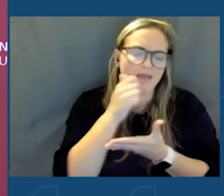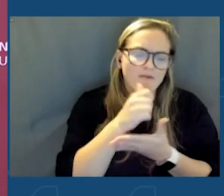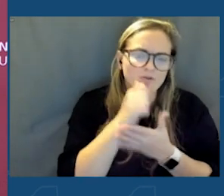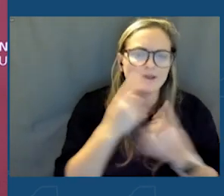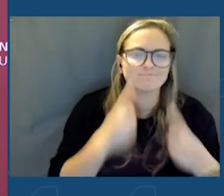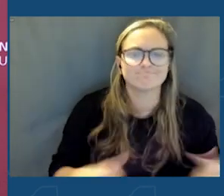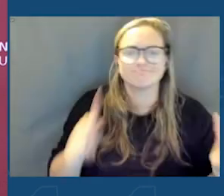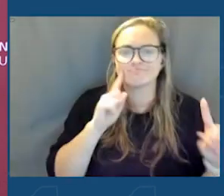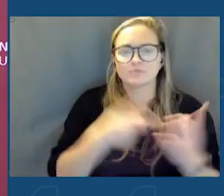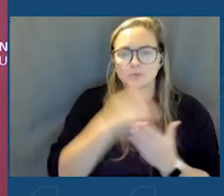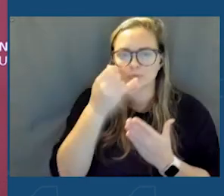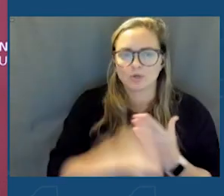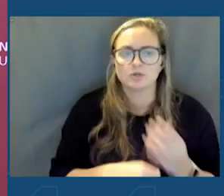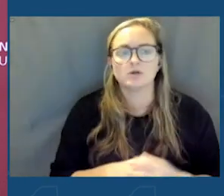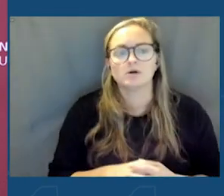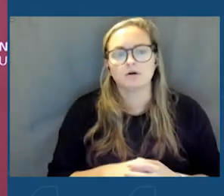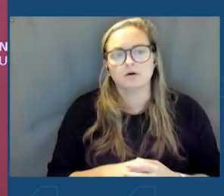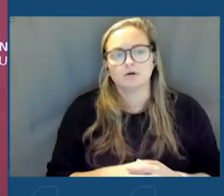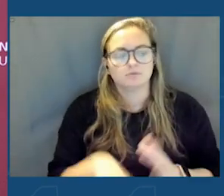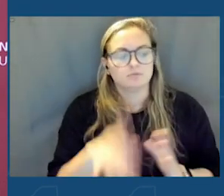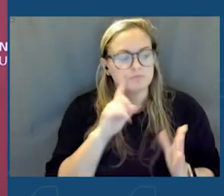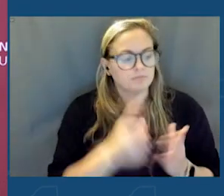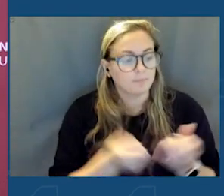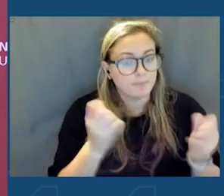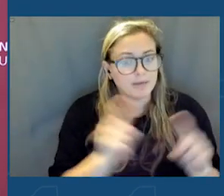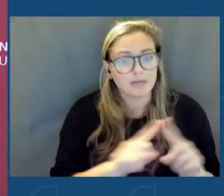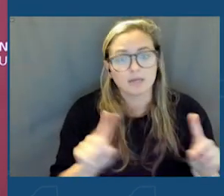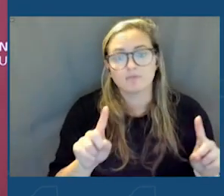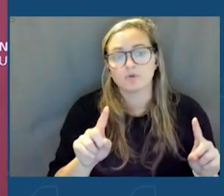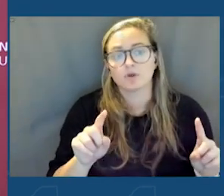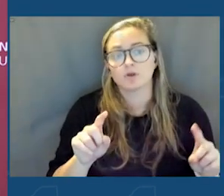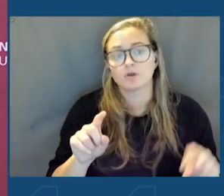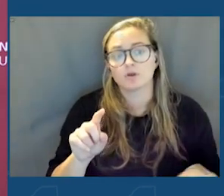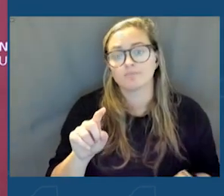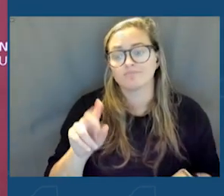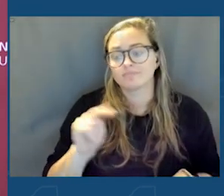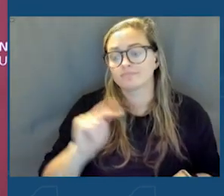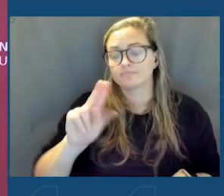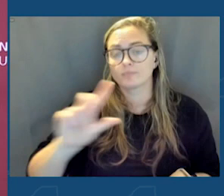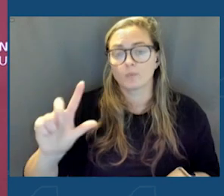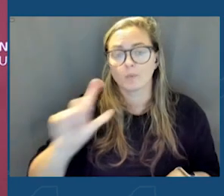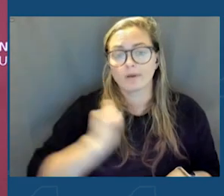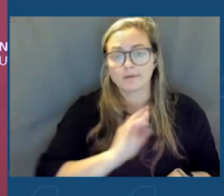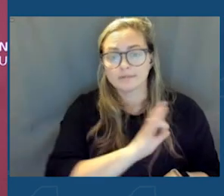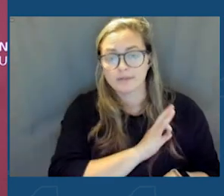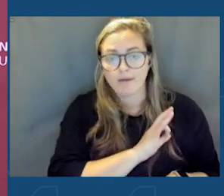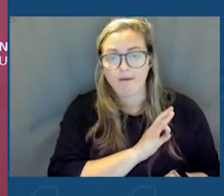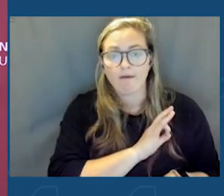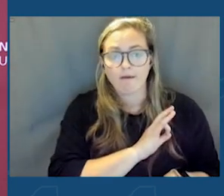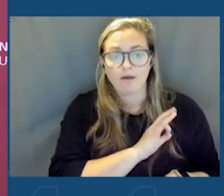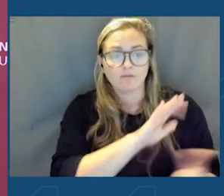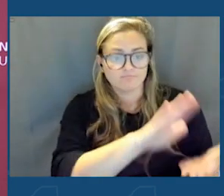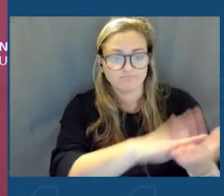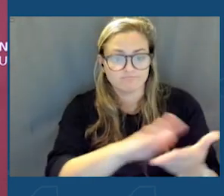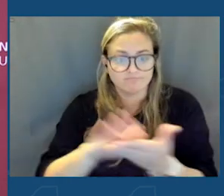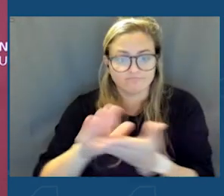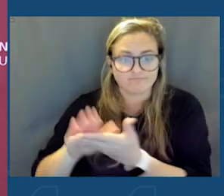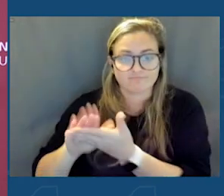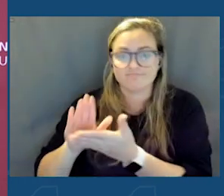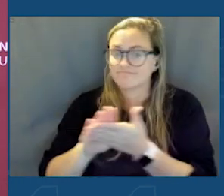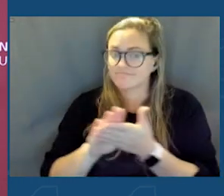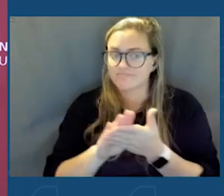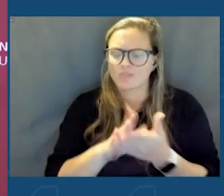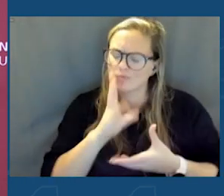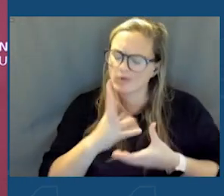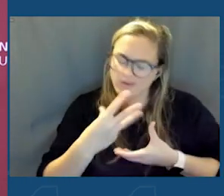project. I want to acknowledge a number of Urban League staff, teammates of mine, give them a hand, who've been intimately